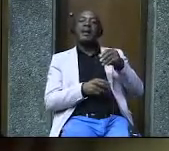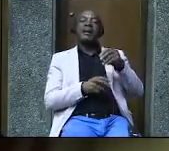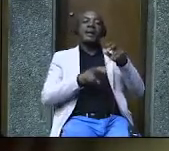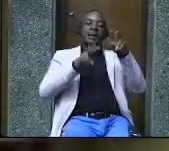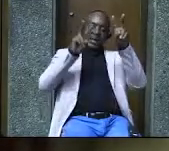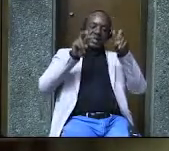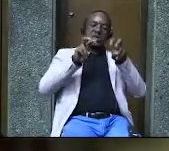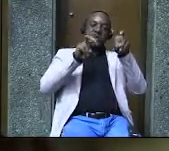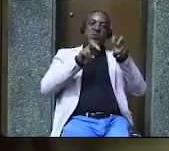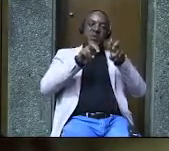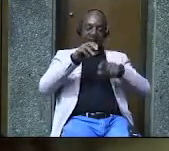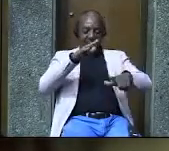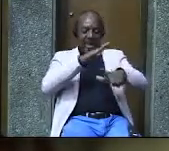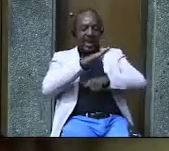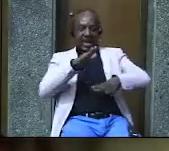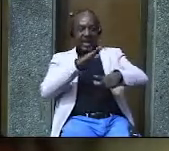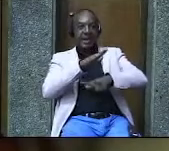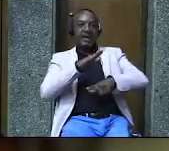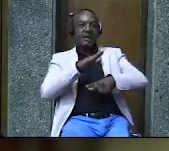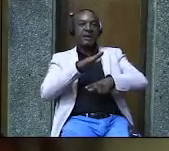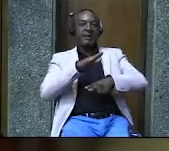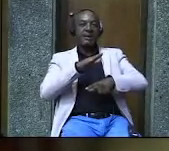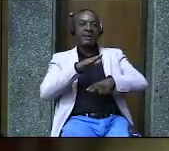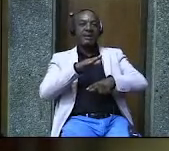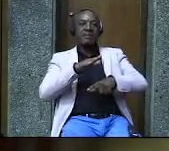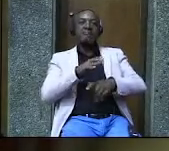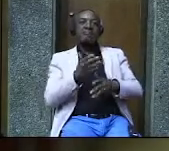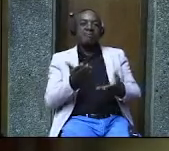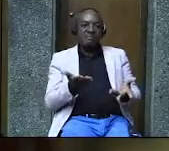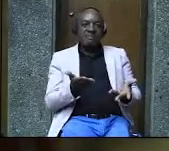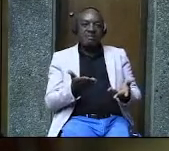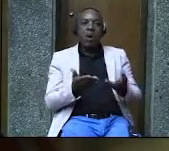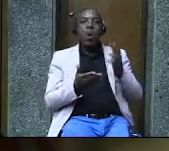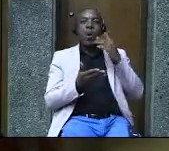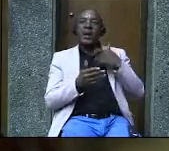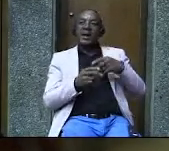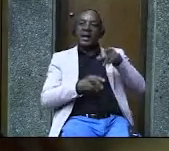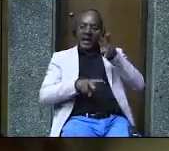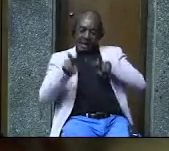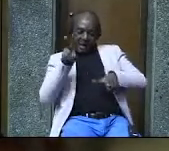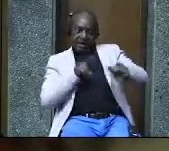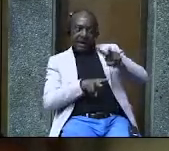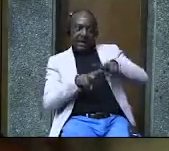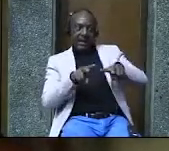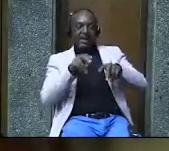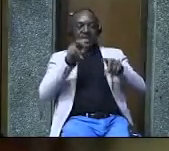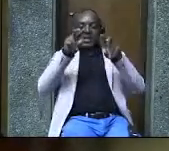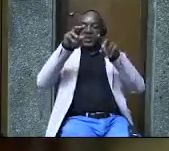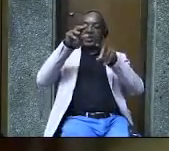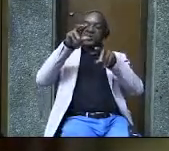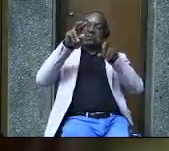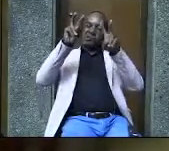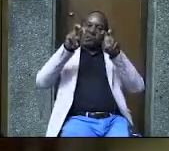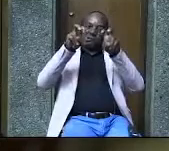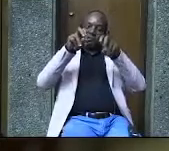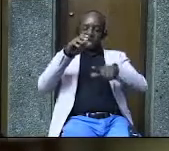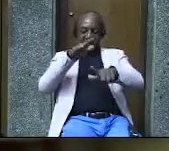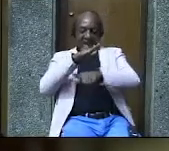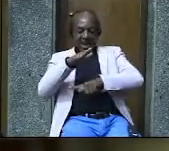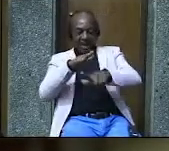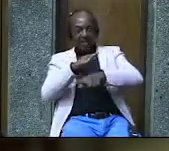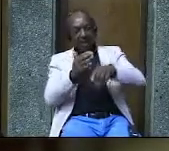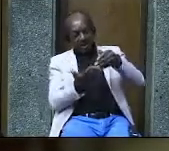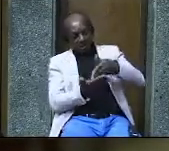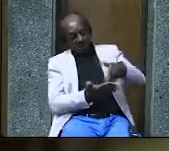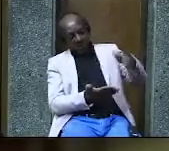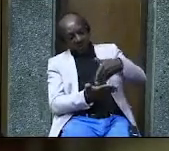land claim, where in terms of land restitution, so it became distorted, because Everton, as it is,